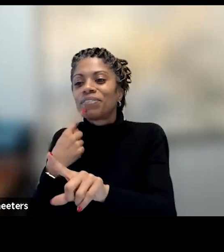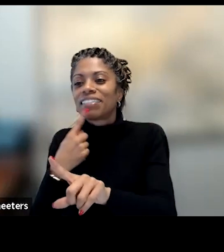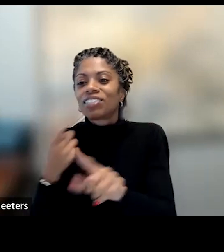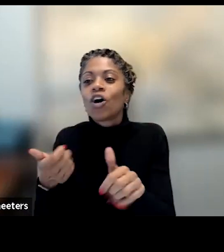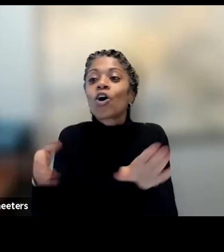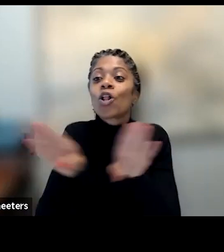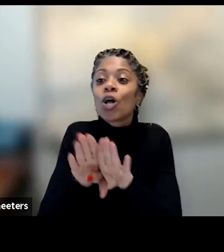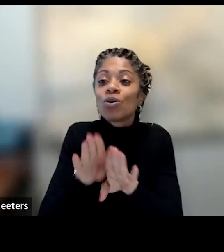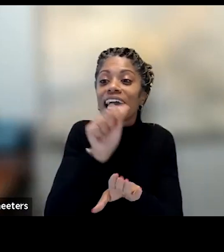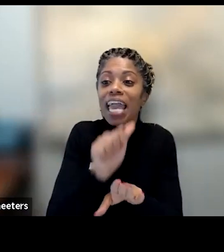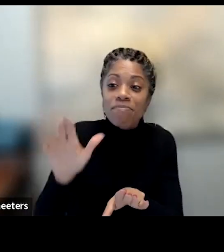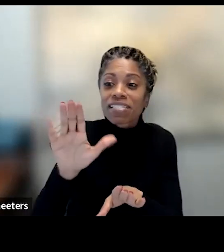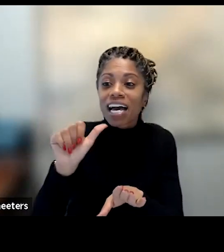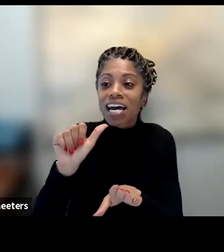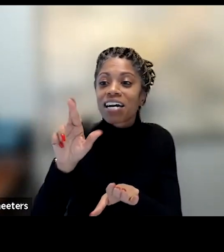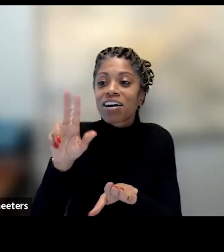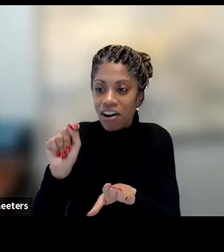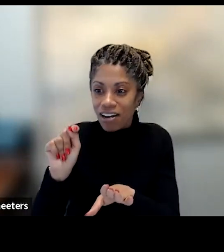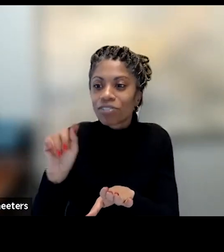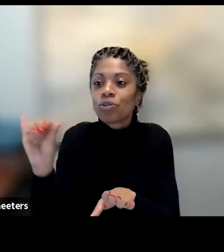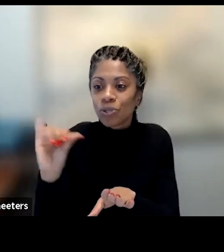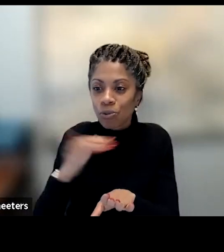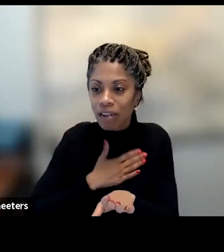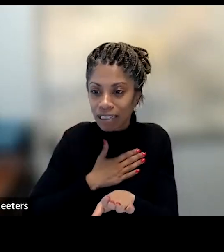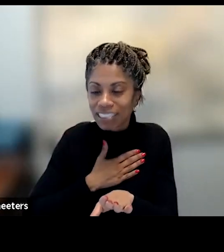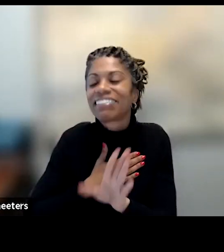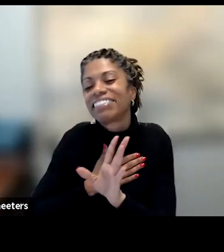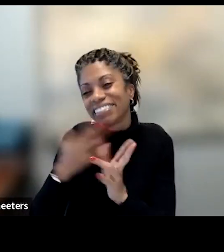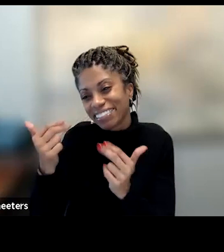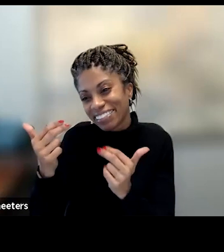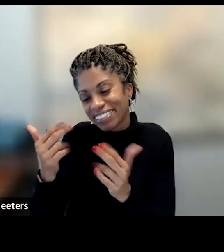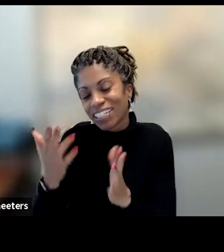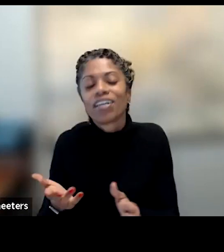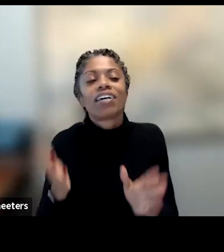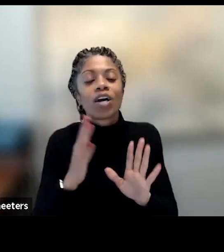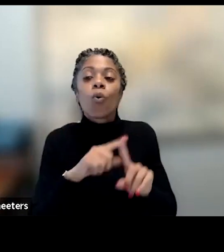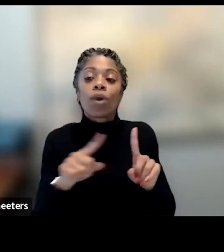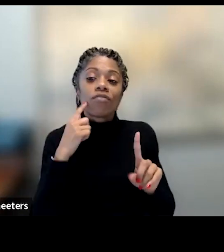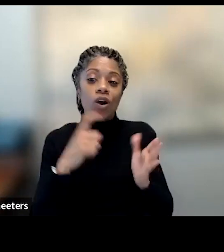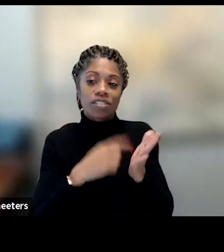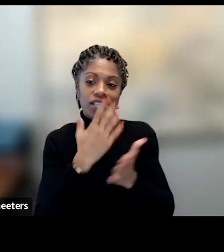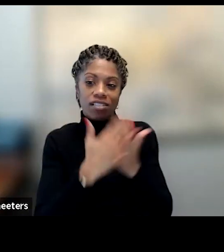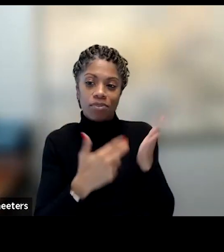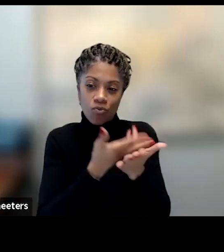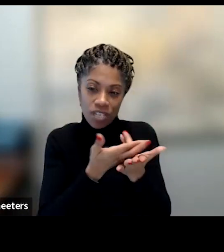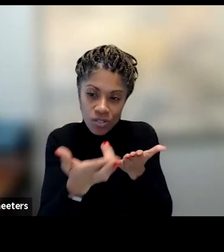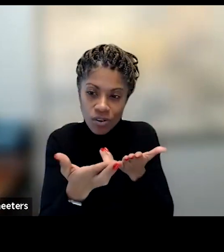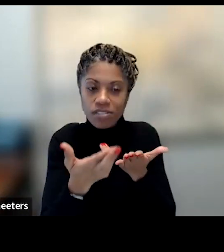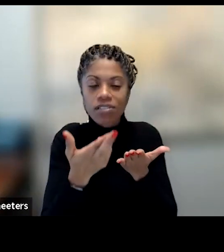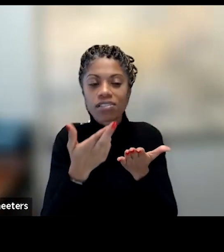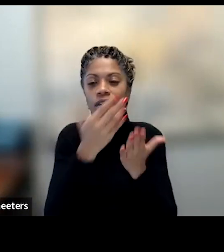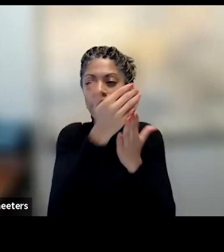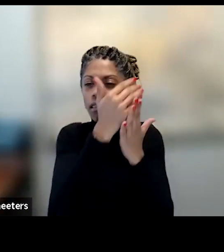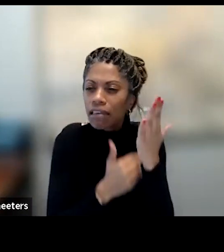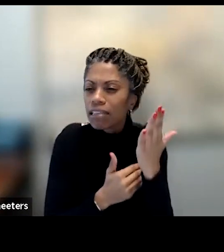one. But tools are put out in the field and they're not always updated. And so what we've been doing, and we collab with our partners and with the